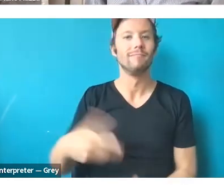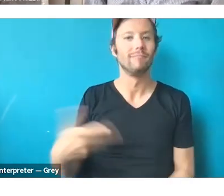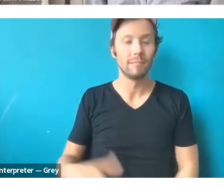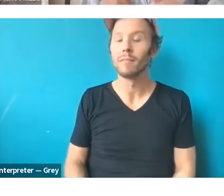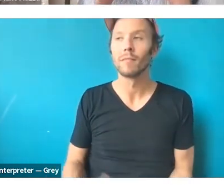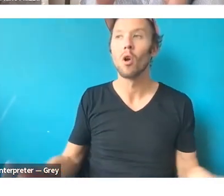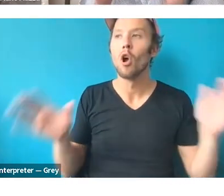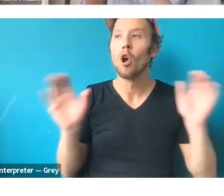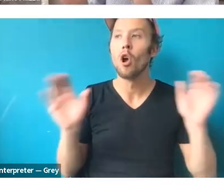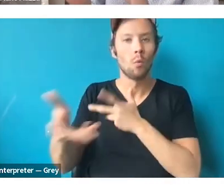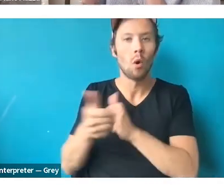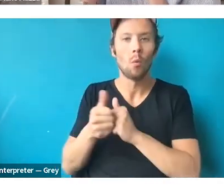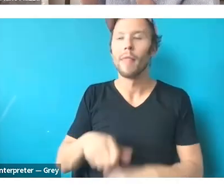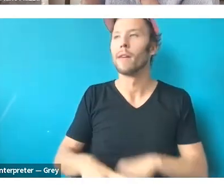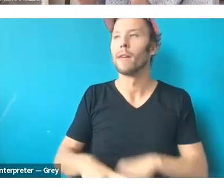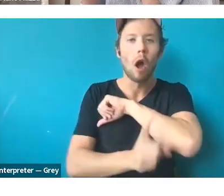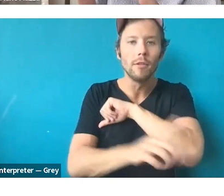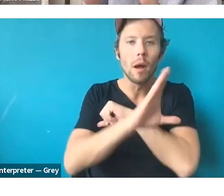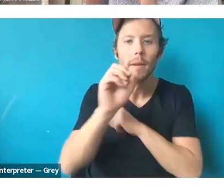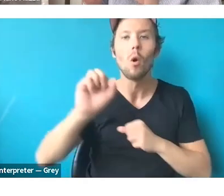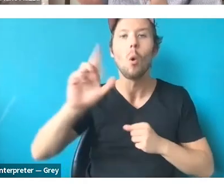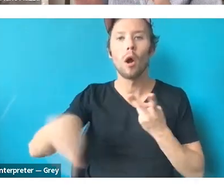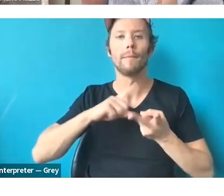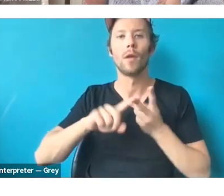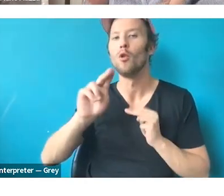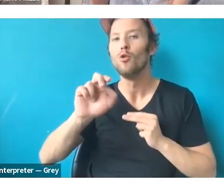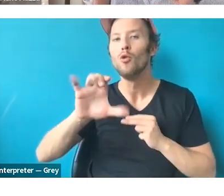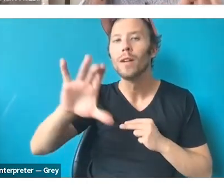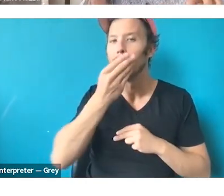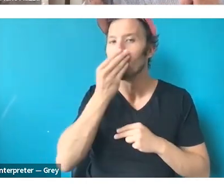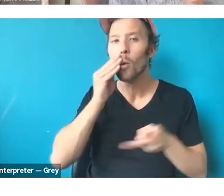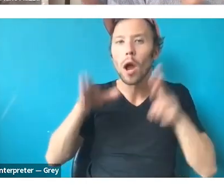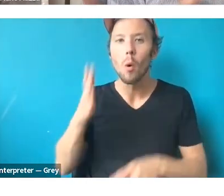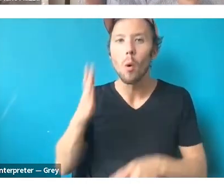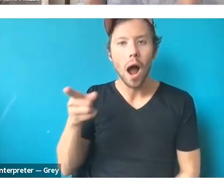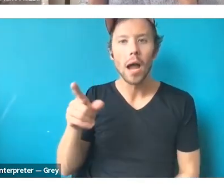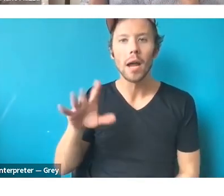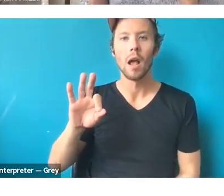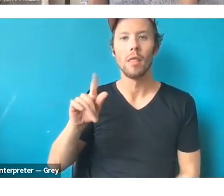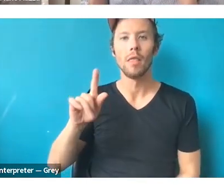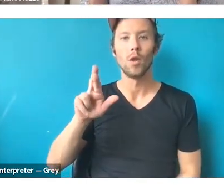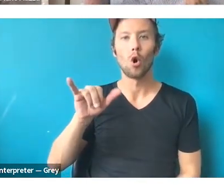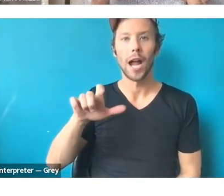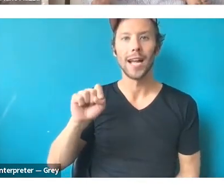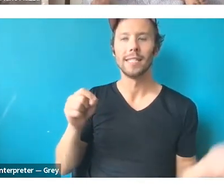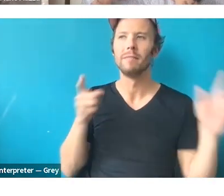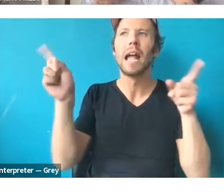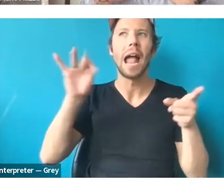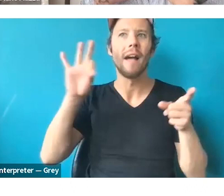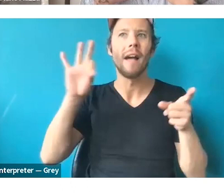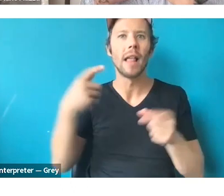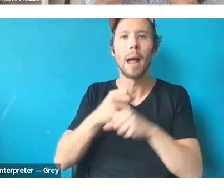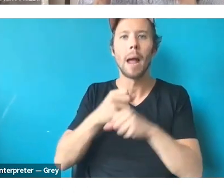have to, New York City florists have to throw their flowers away when they start getting a little bit like, right? So that to me